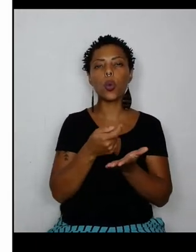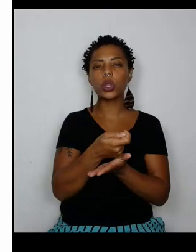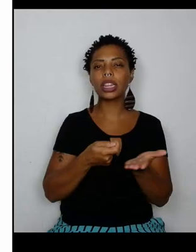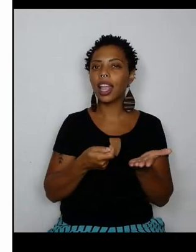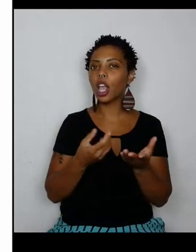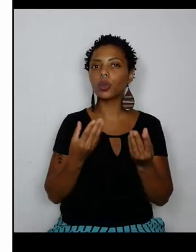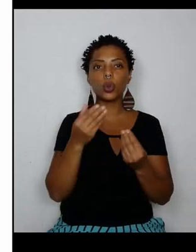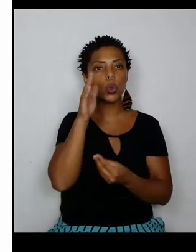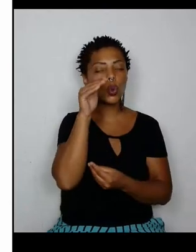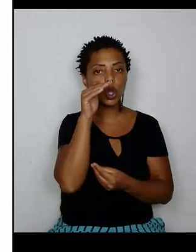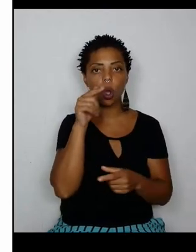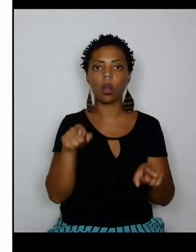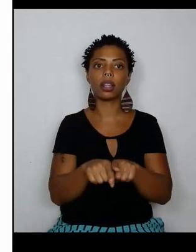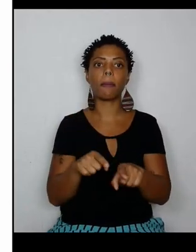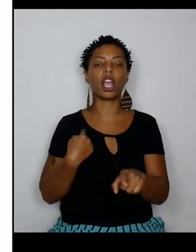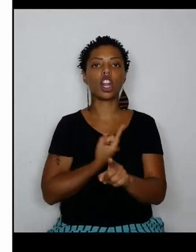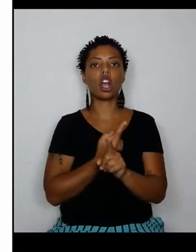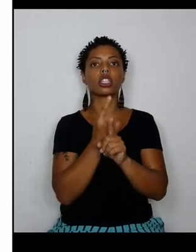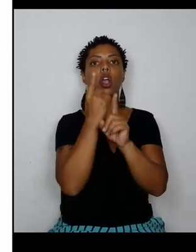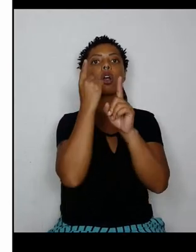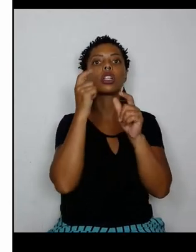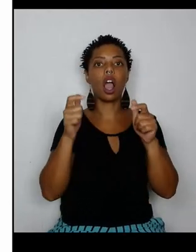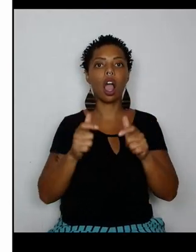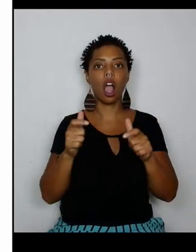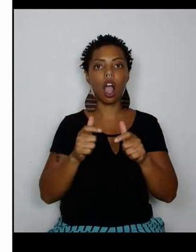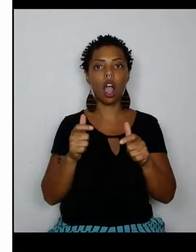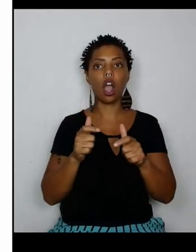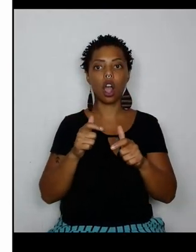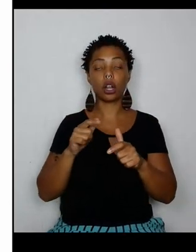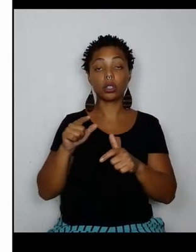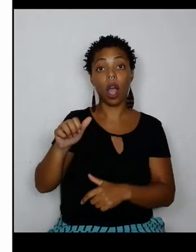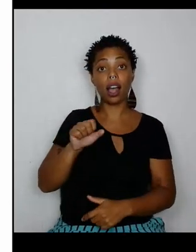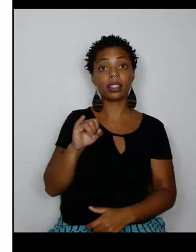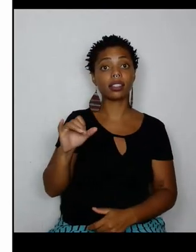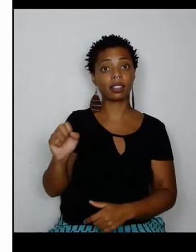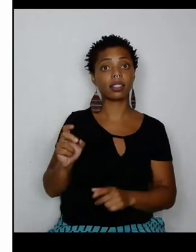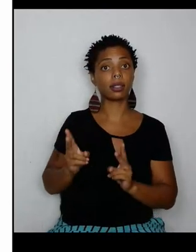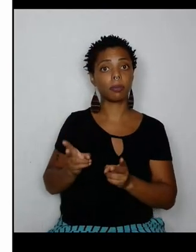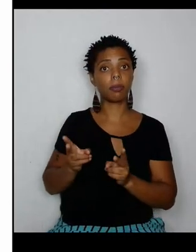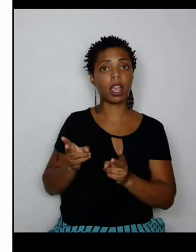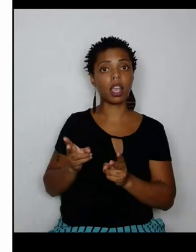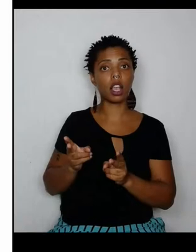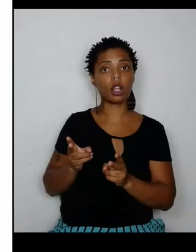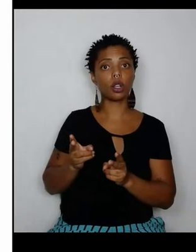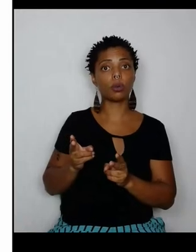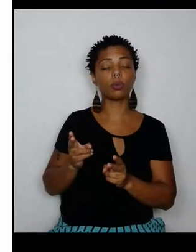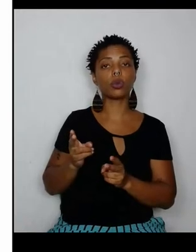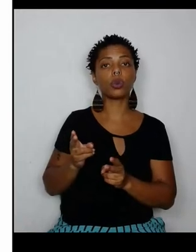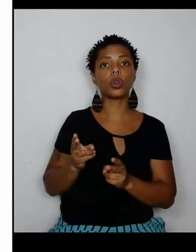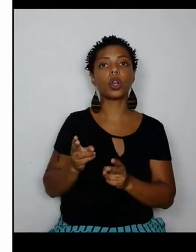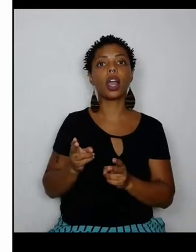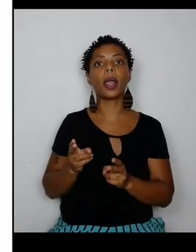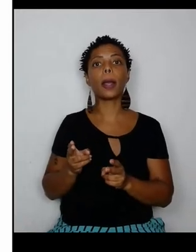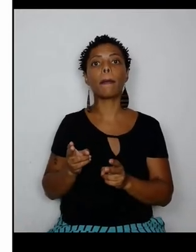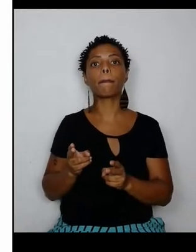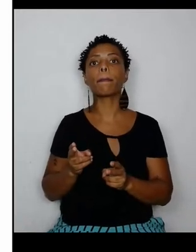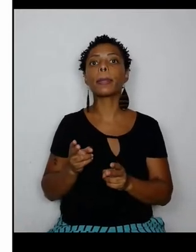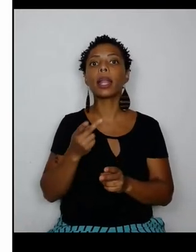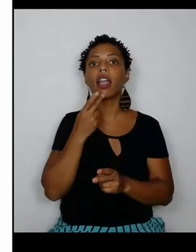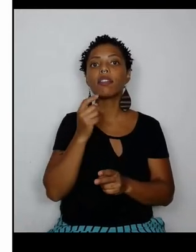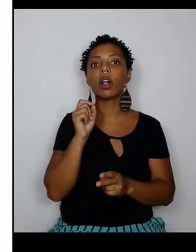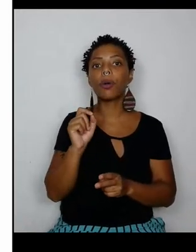and a very curious text was published since chateaubriand published this text